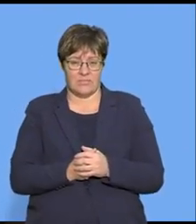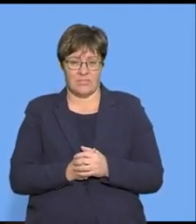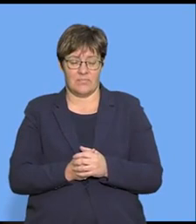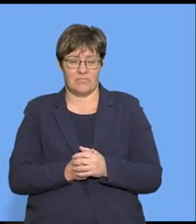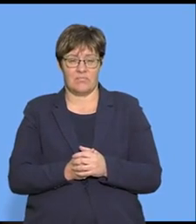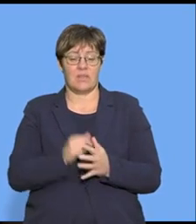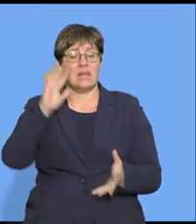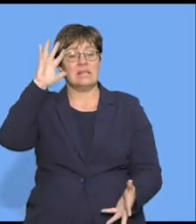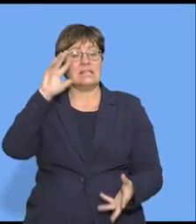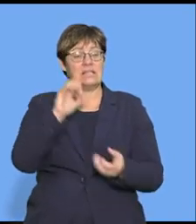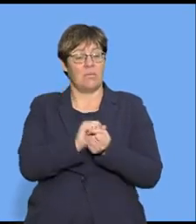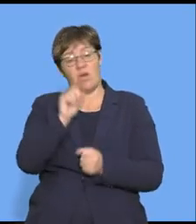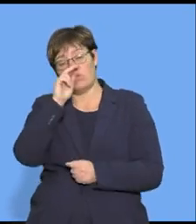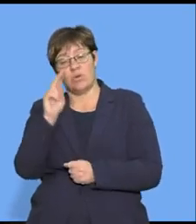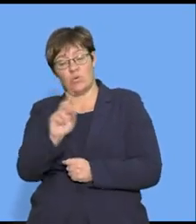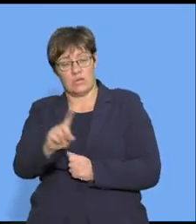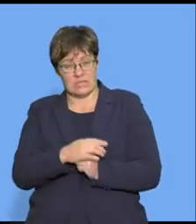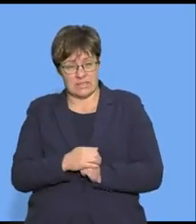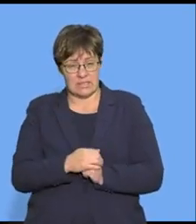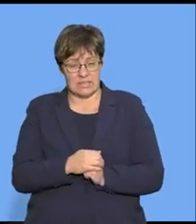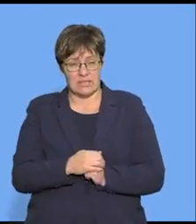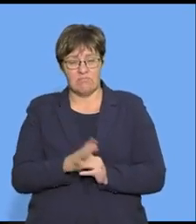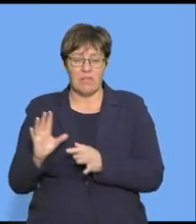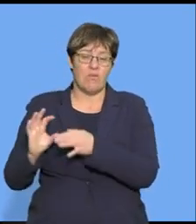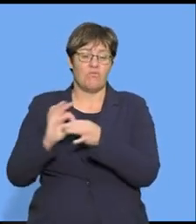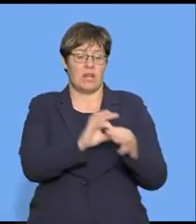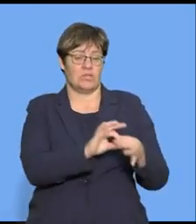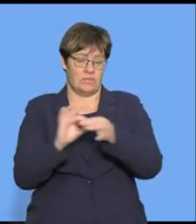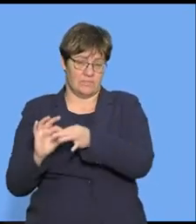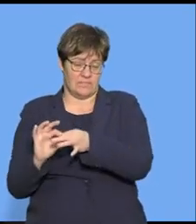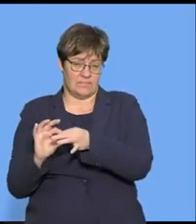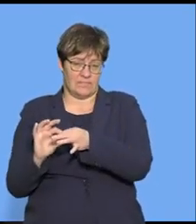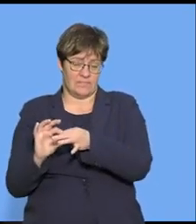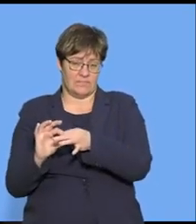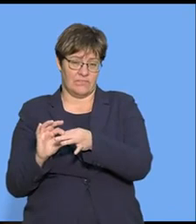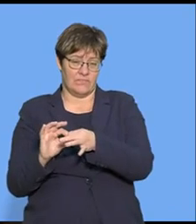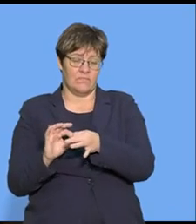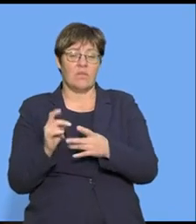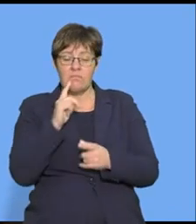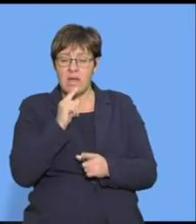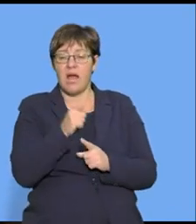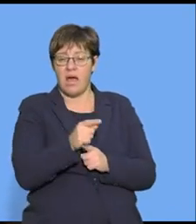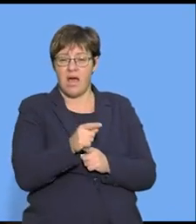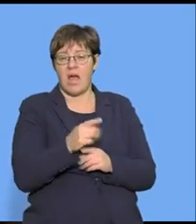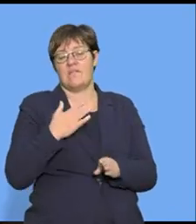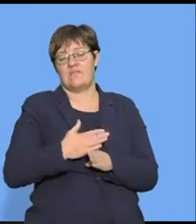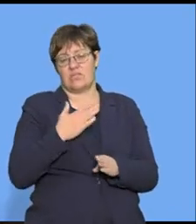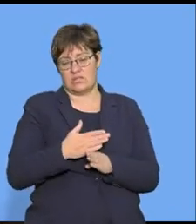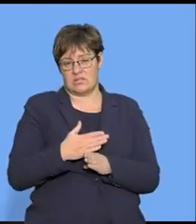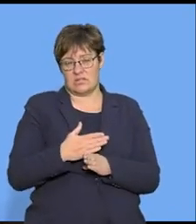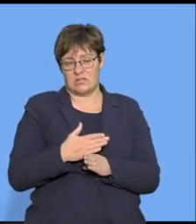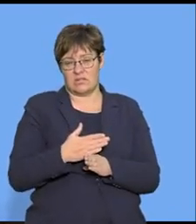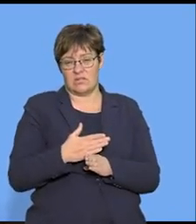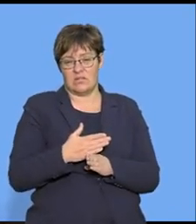at, guys, this is a relation that can be considered a function if